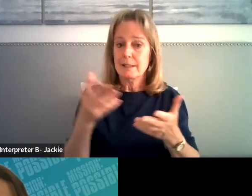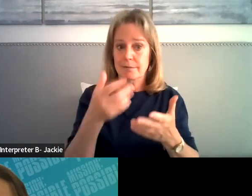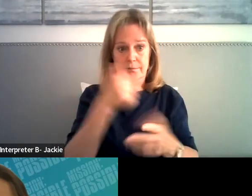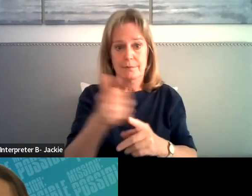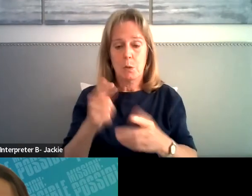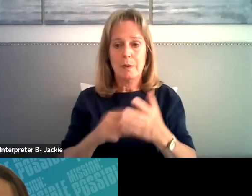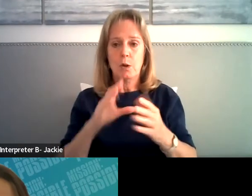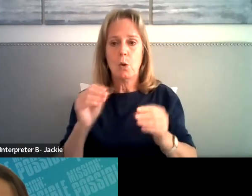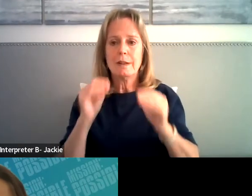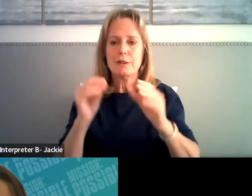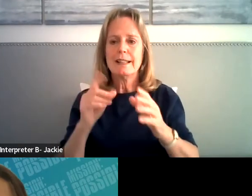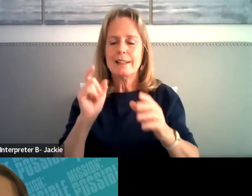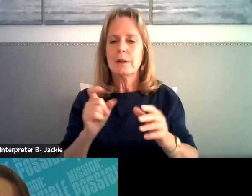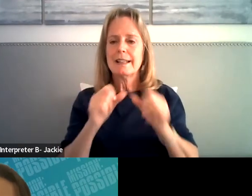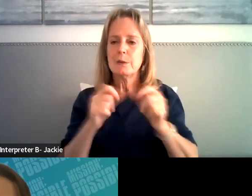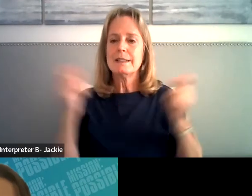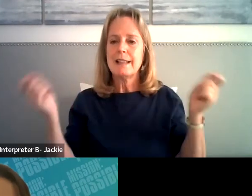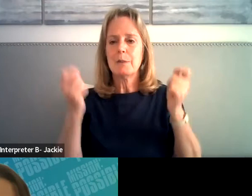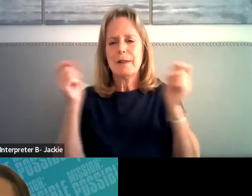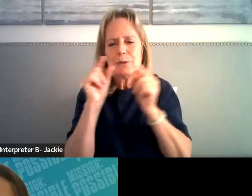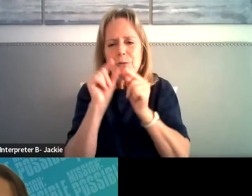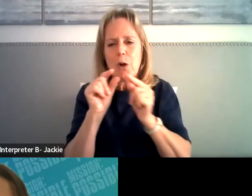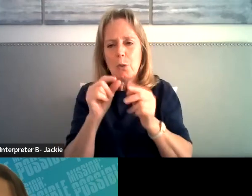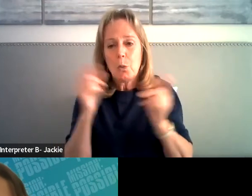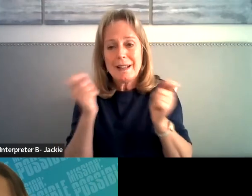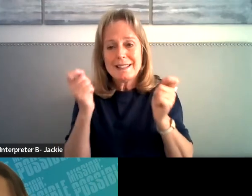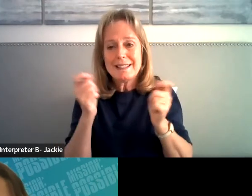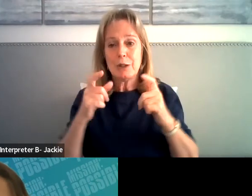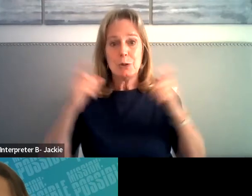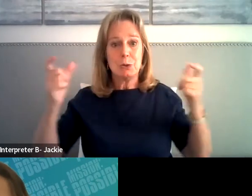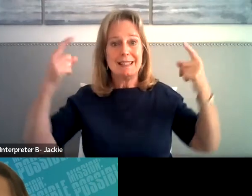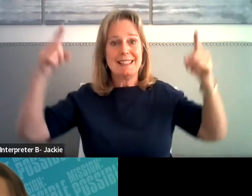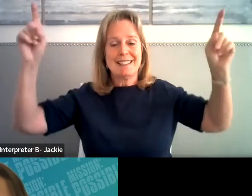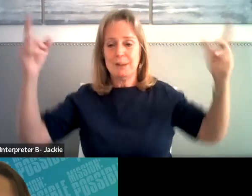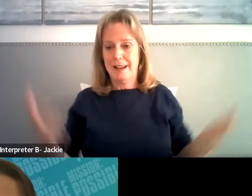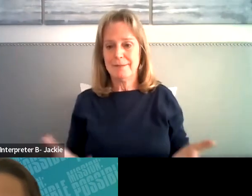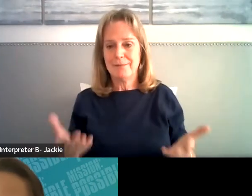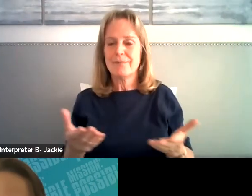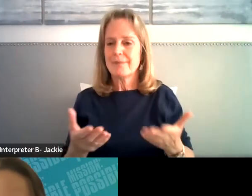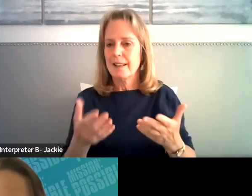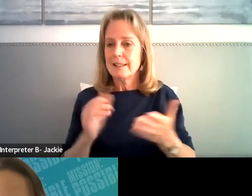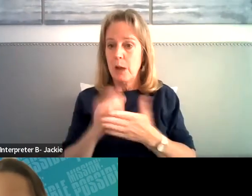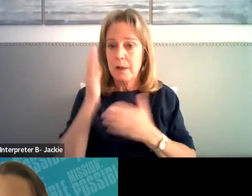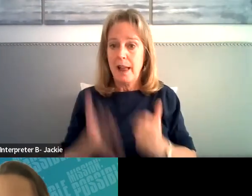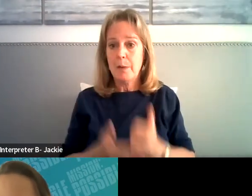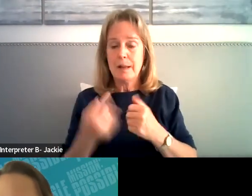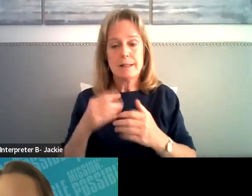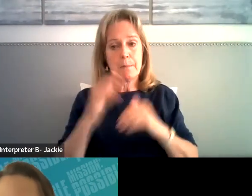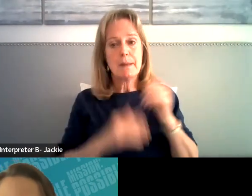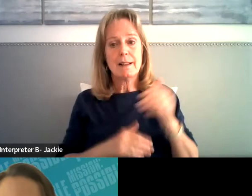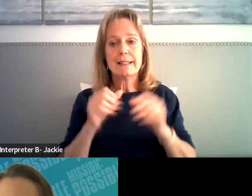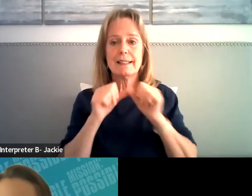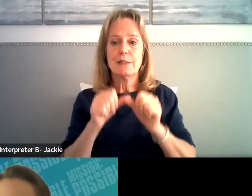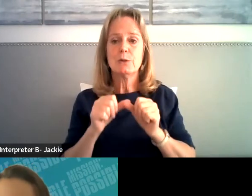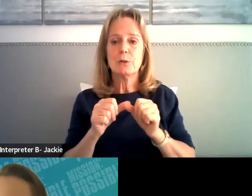need to continue to celebrate those small wins and those huge successes, right? Because that will help us build and continue